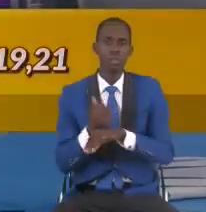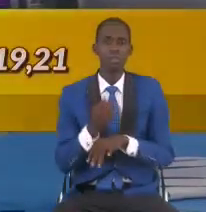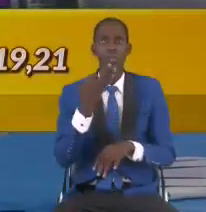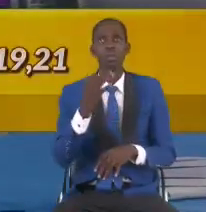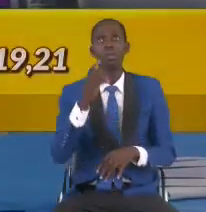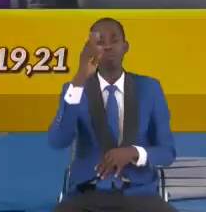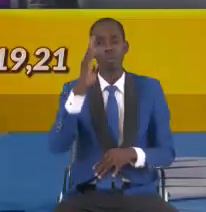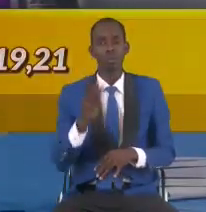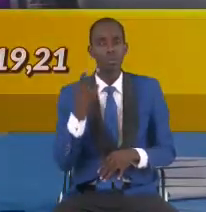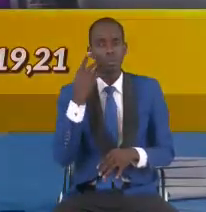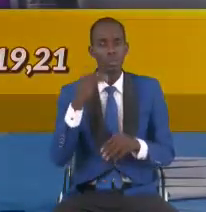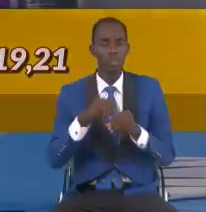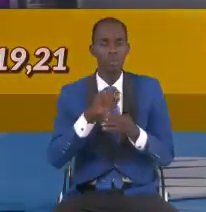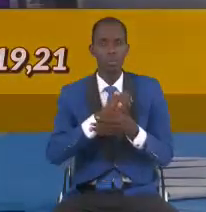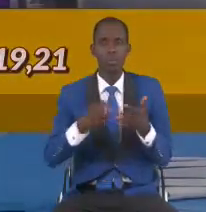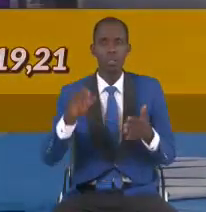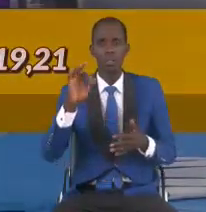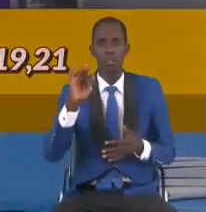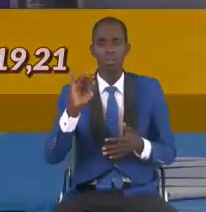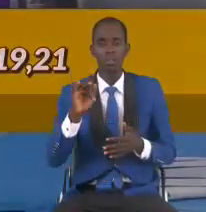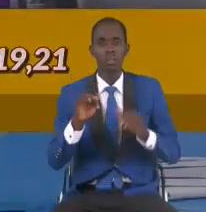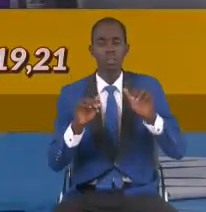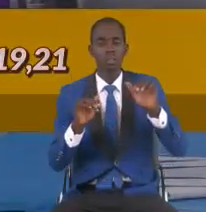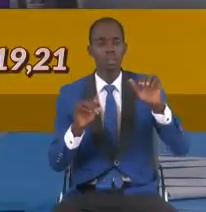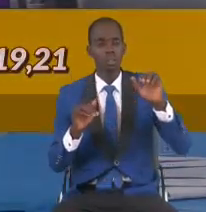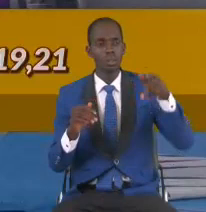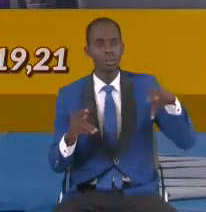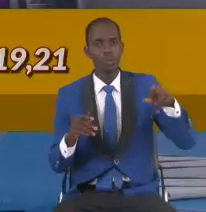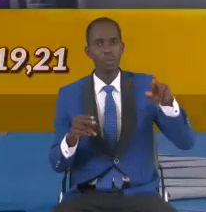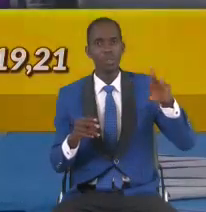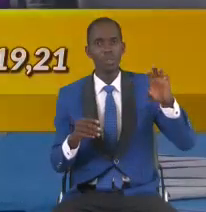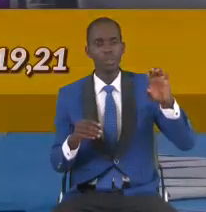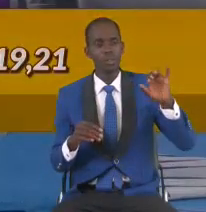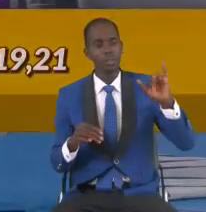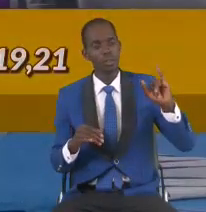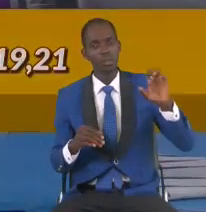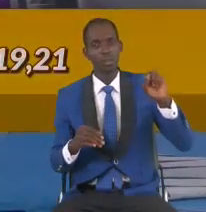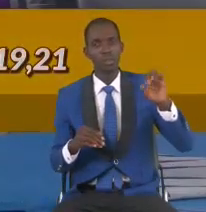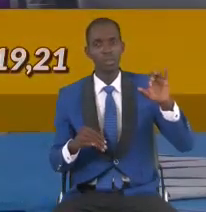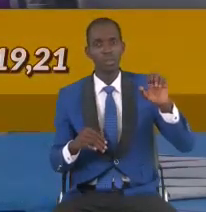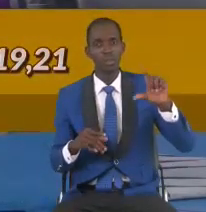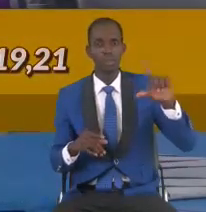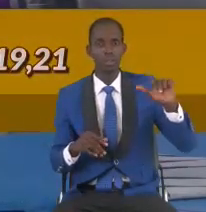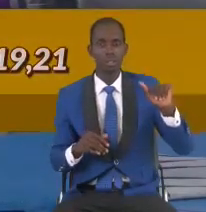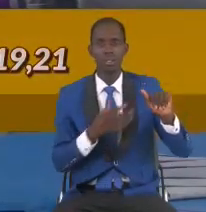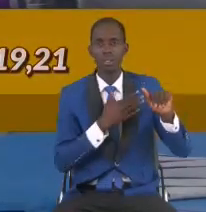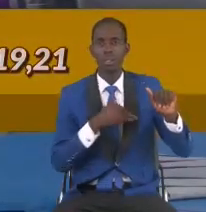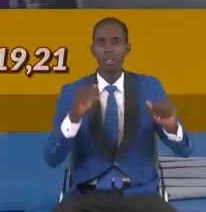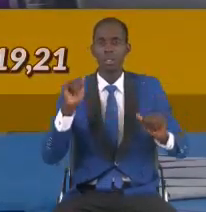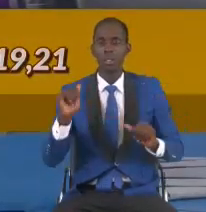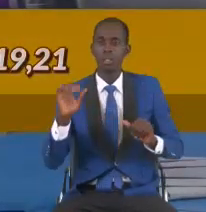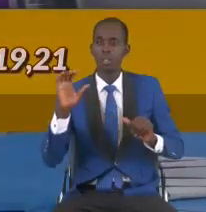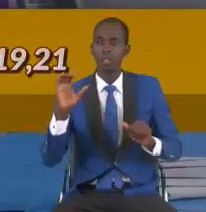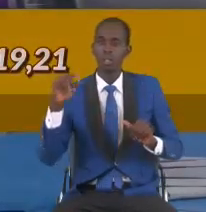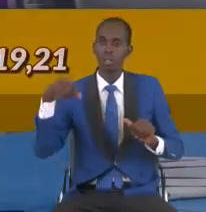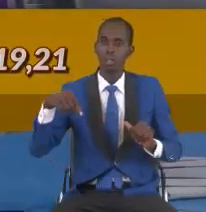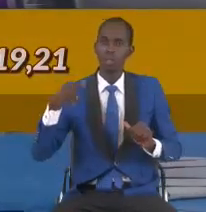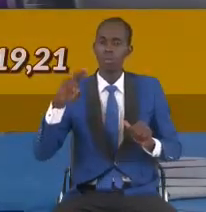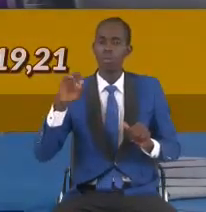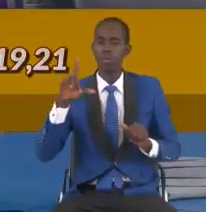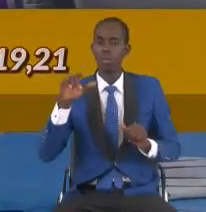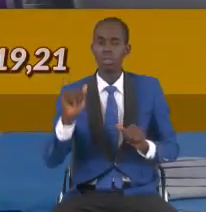there, Priscilla and Aquila and the household of Nicephorus, they supported him. They